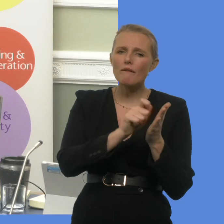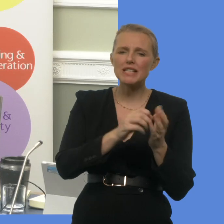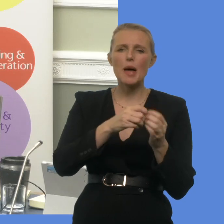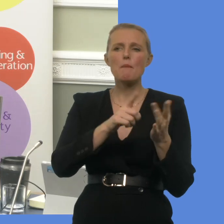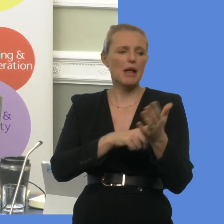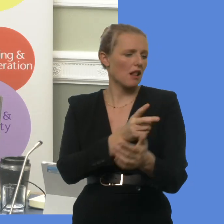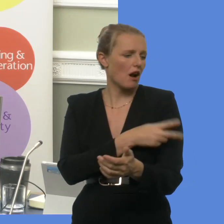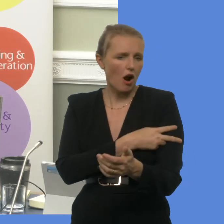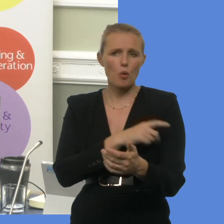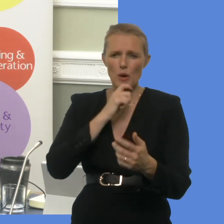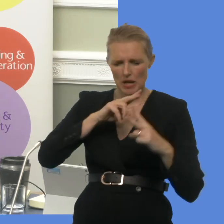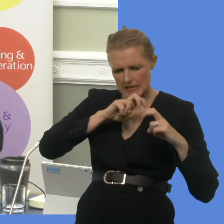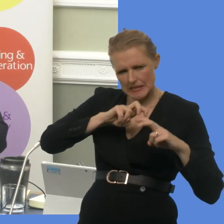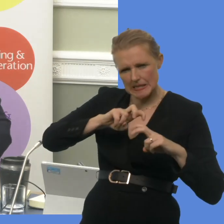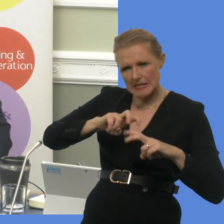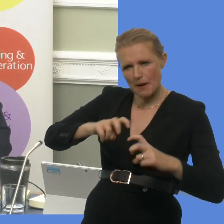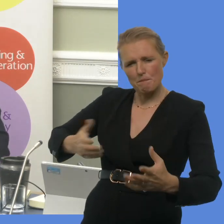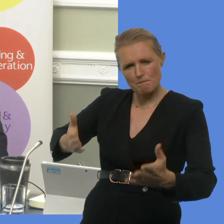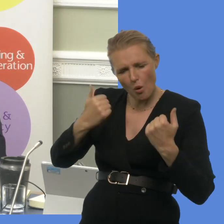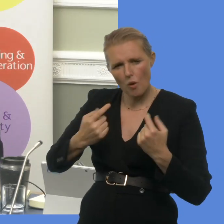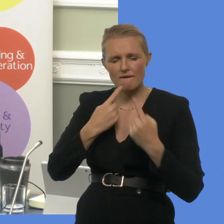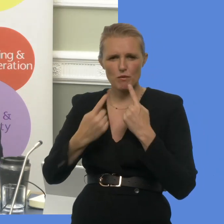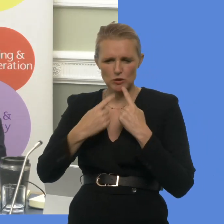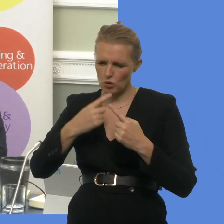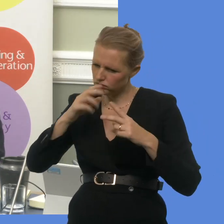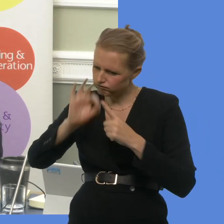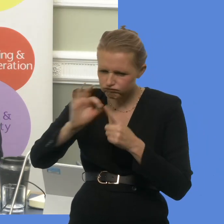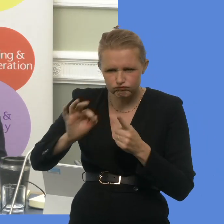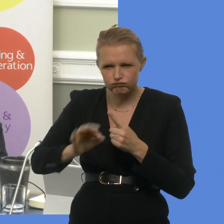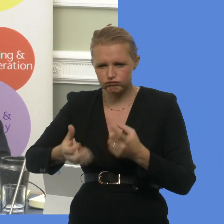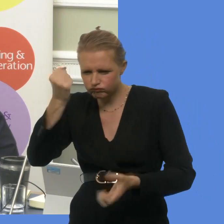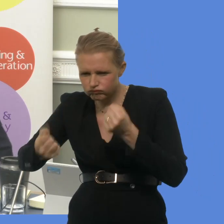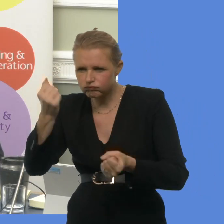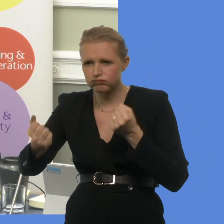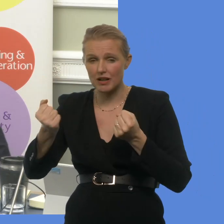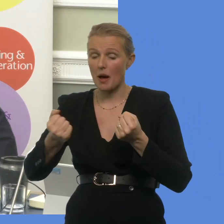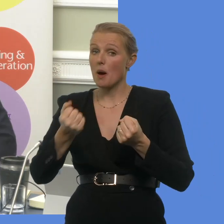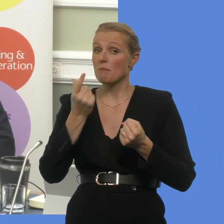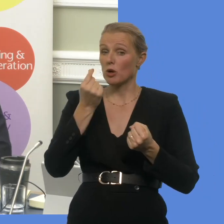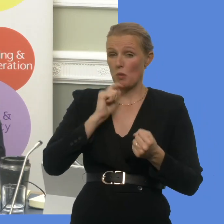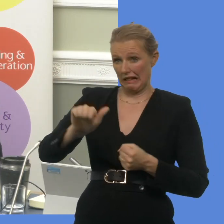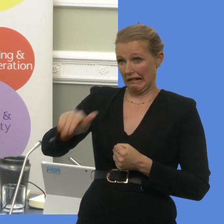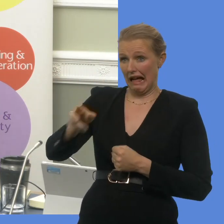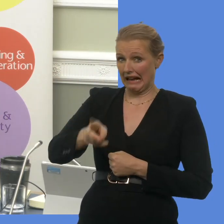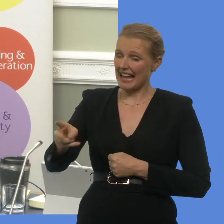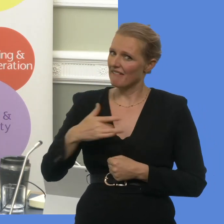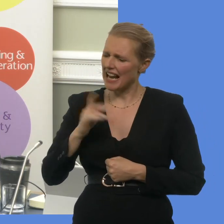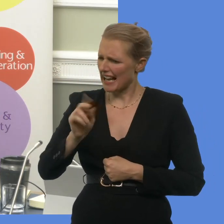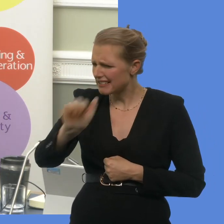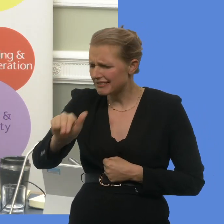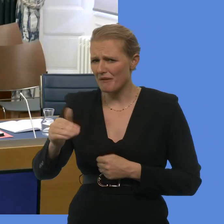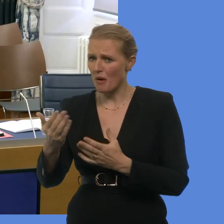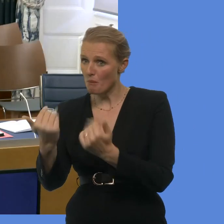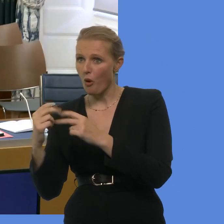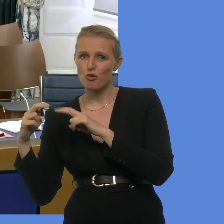we get our call for evidence. So I think that's valid and that support. And indeed, we may be back to yourselves for some. I have a feeling we may be back to